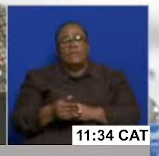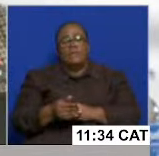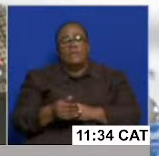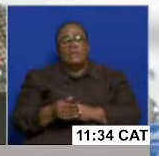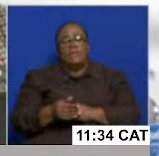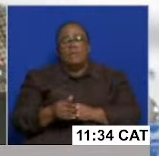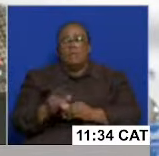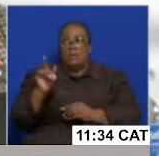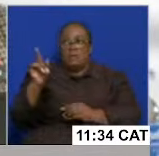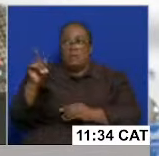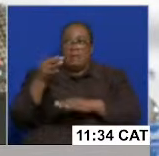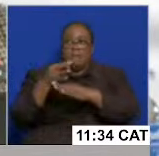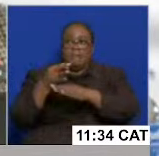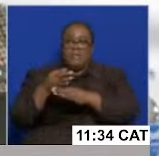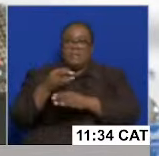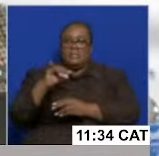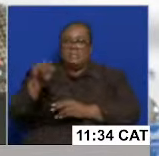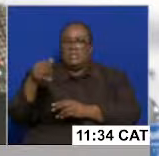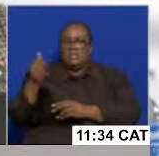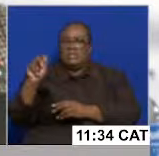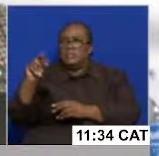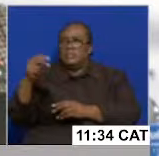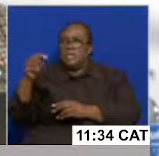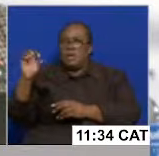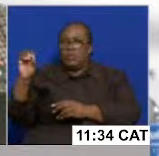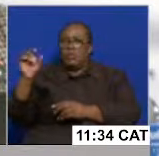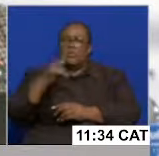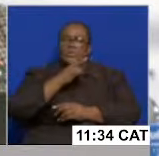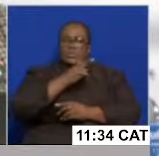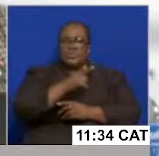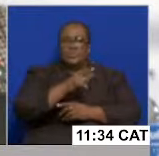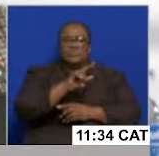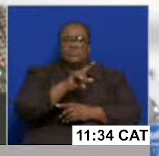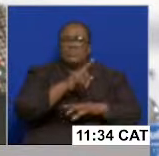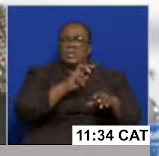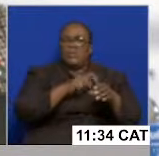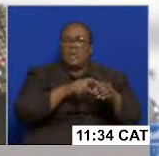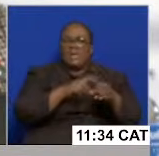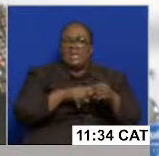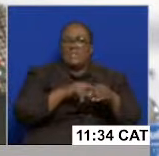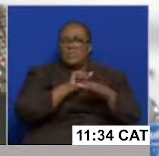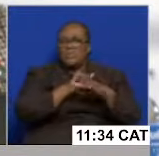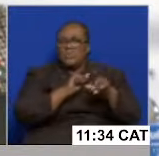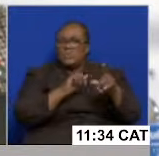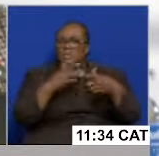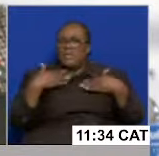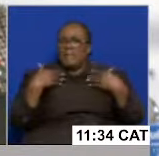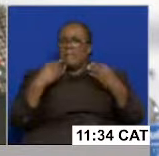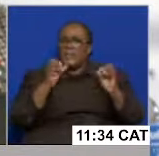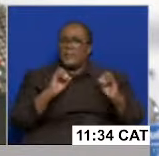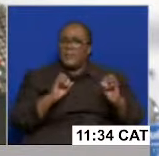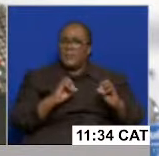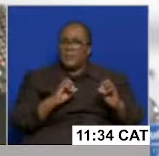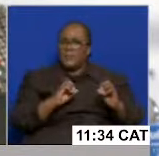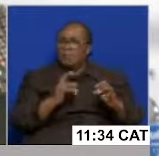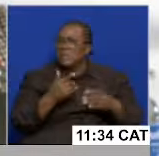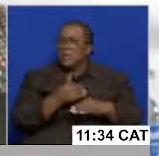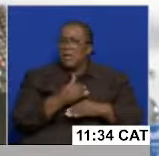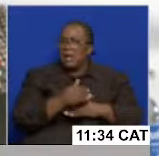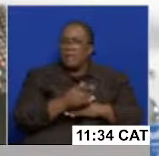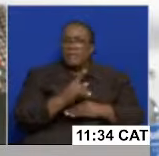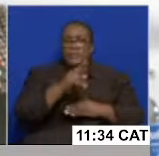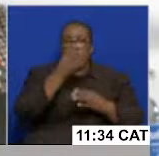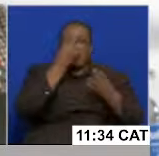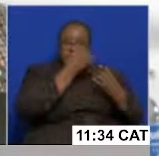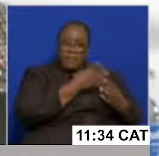with the quality of the stones and left them, did you at any stage after that update Mr. Mkwanazi, as you indicate that he